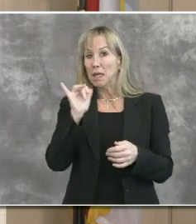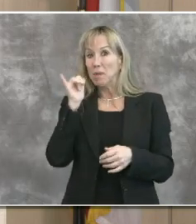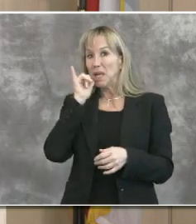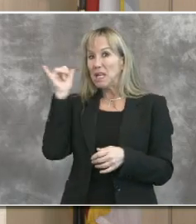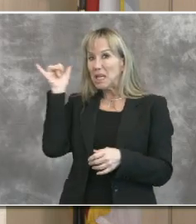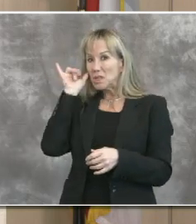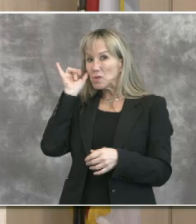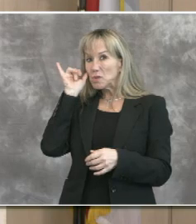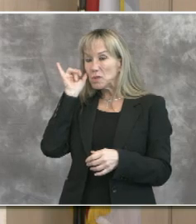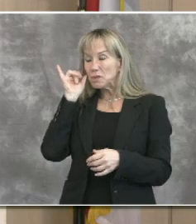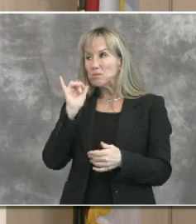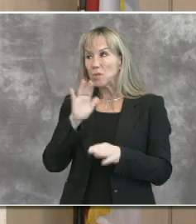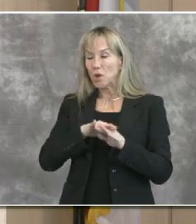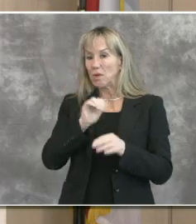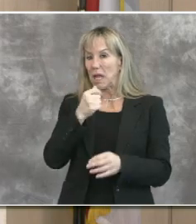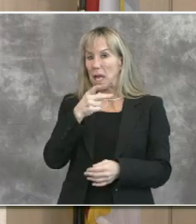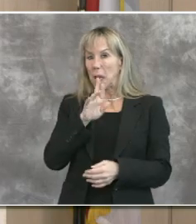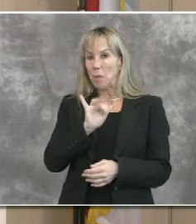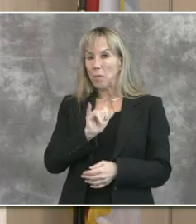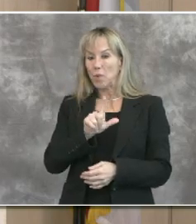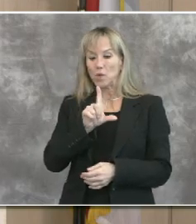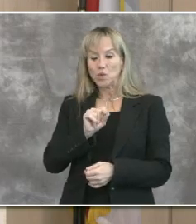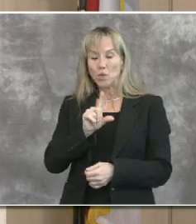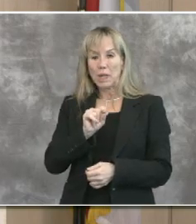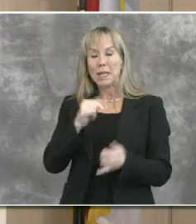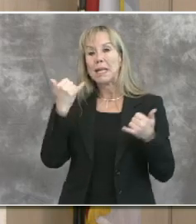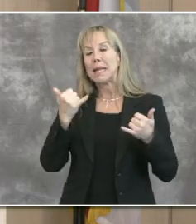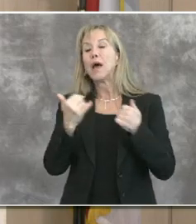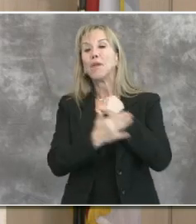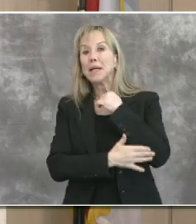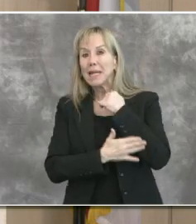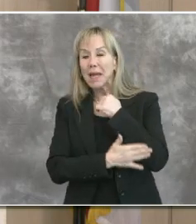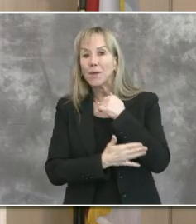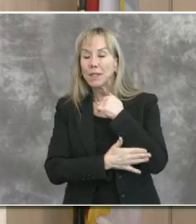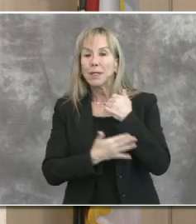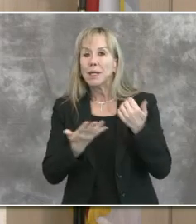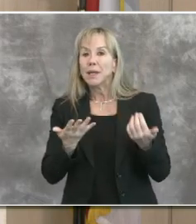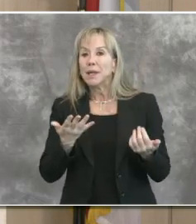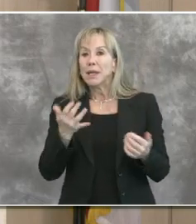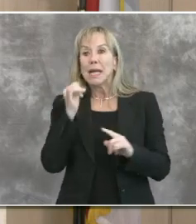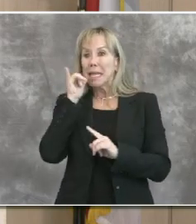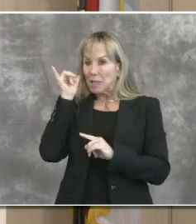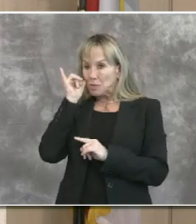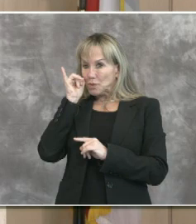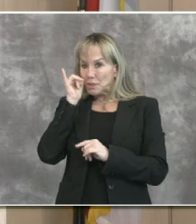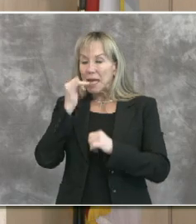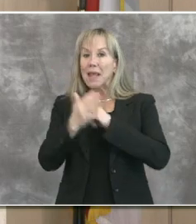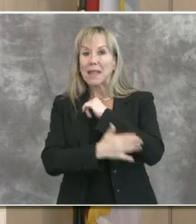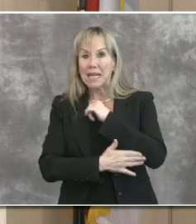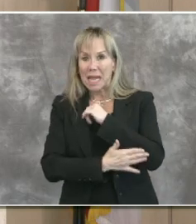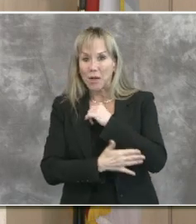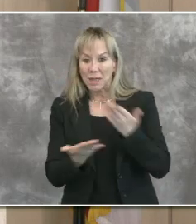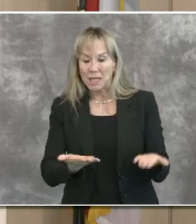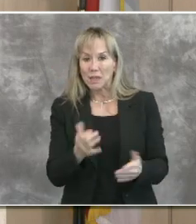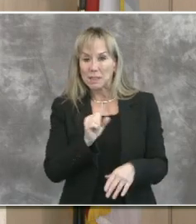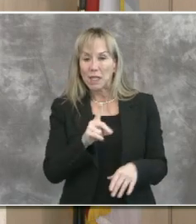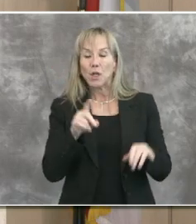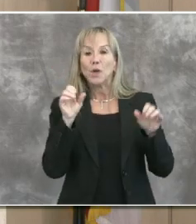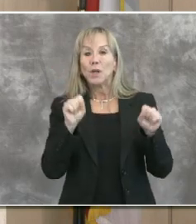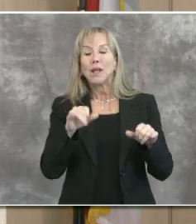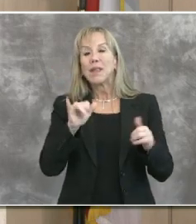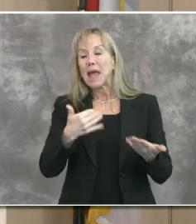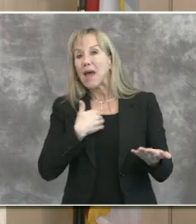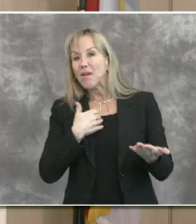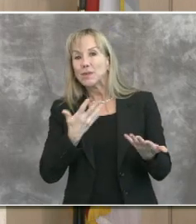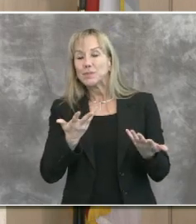April 20th, the county has a capacity, or had a capacity as of yesterday, of non-federal